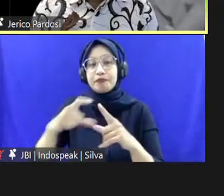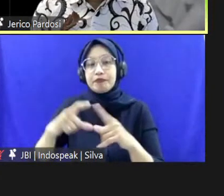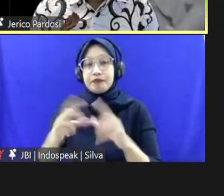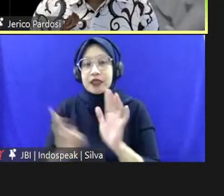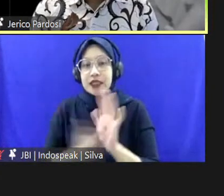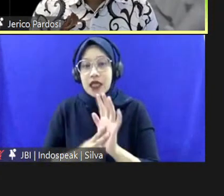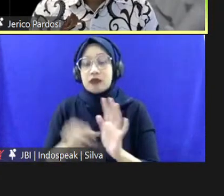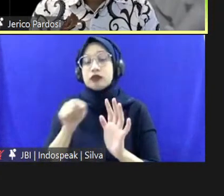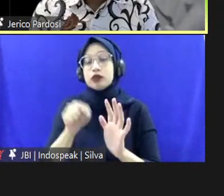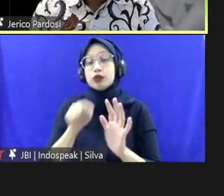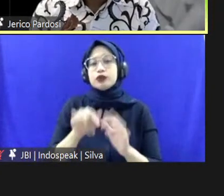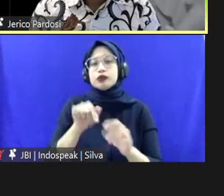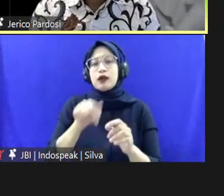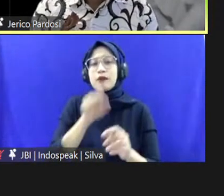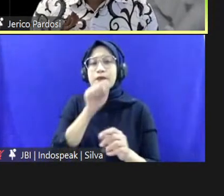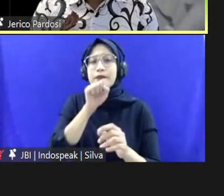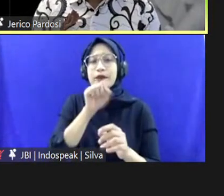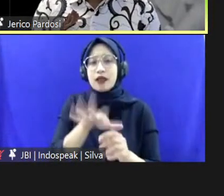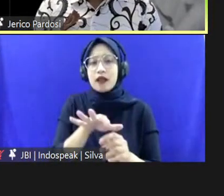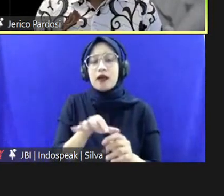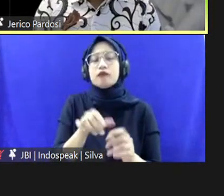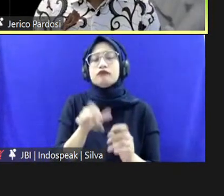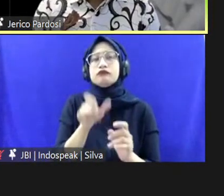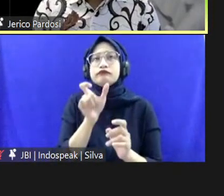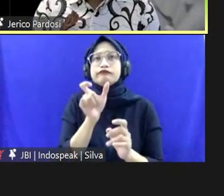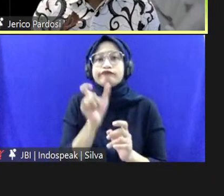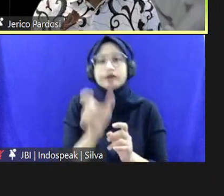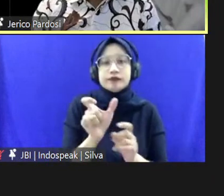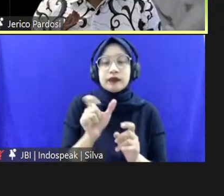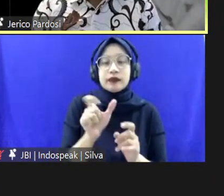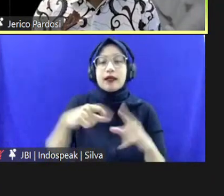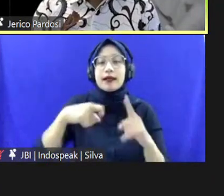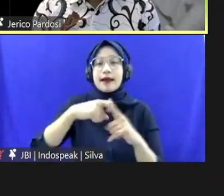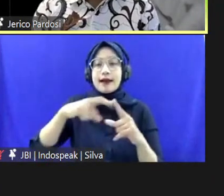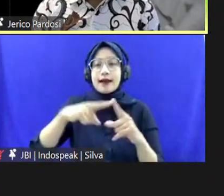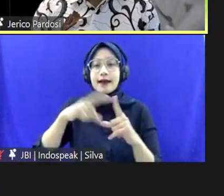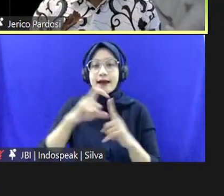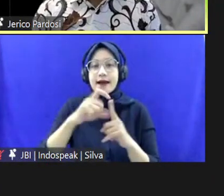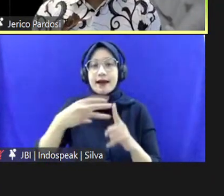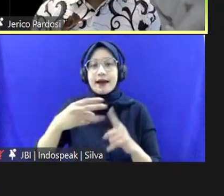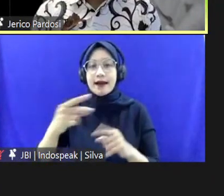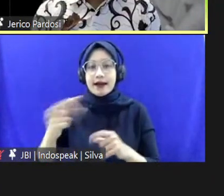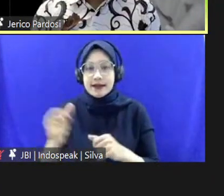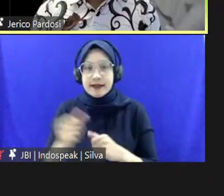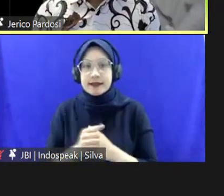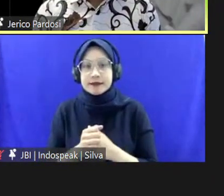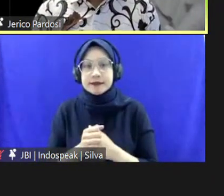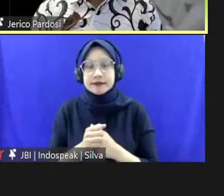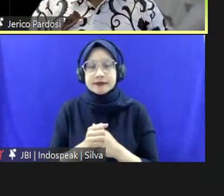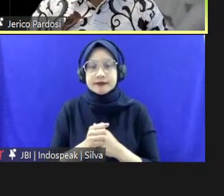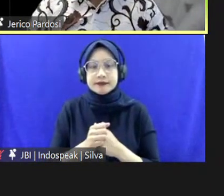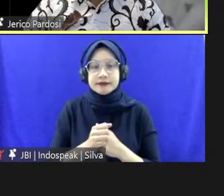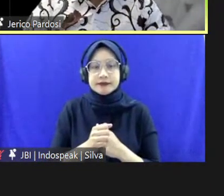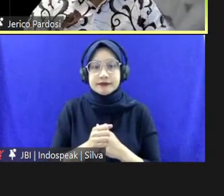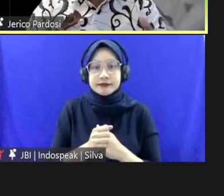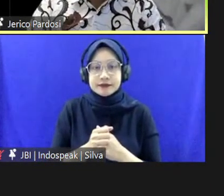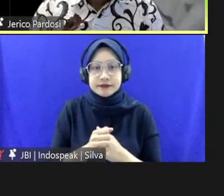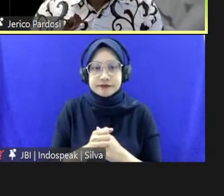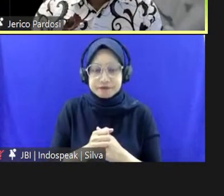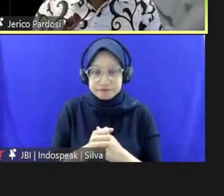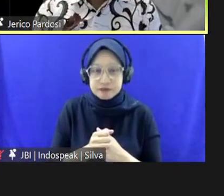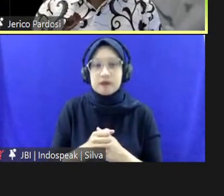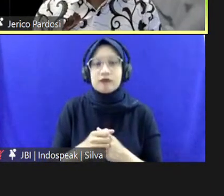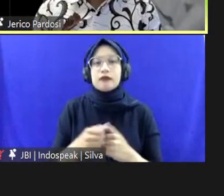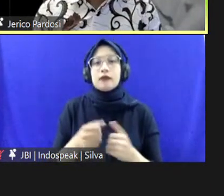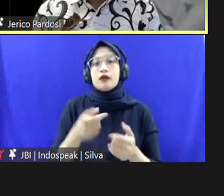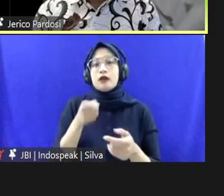cadres, as Mitra Bidan. So to some extent, they actually acknowledge that one and then feel kind of, being part